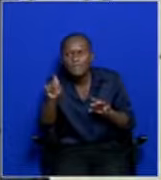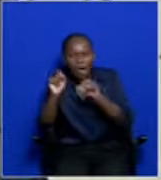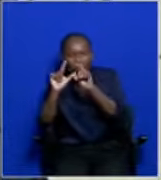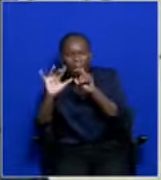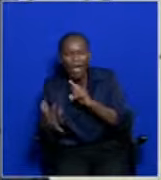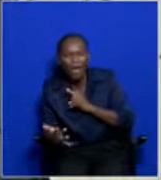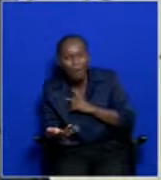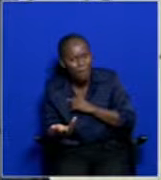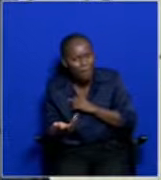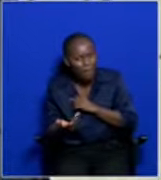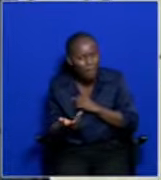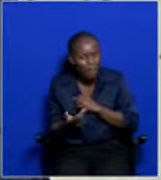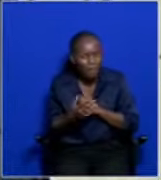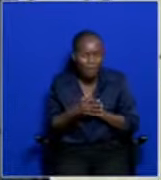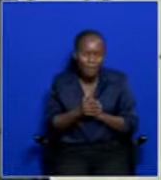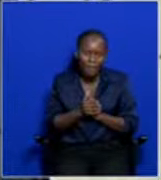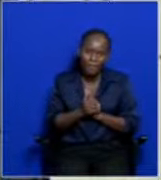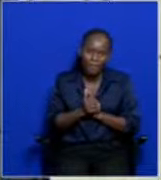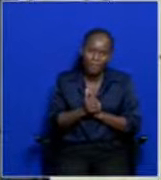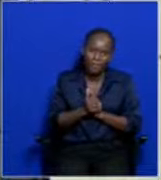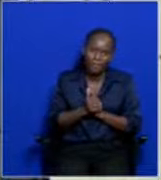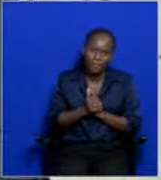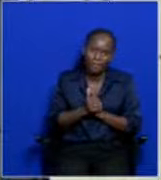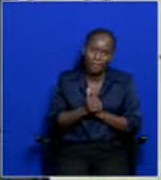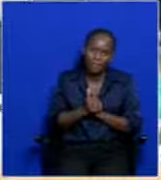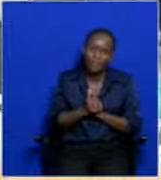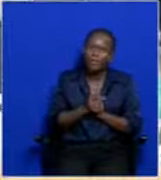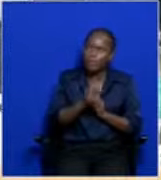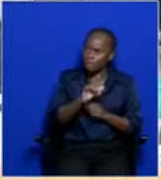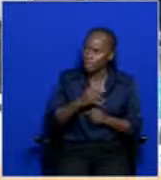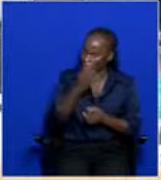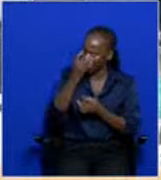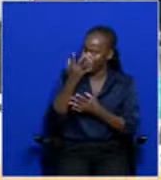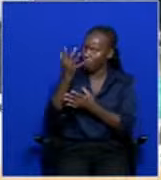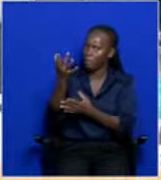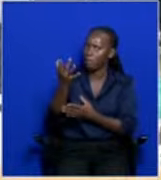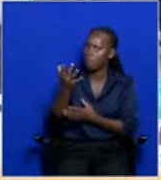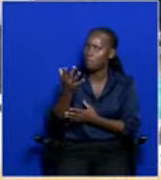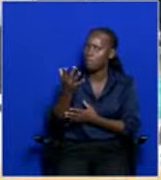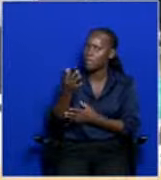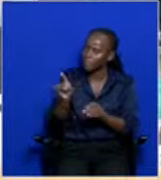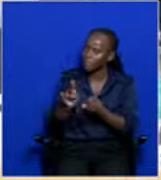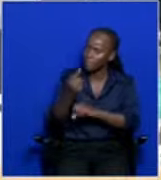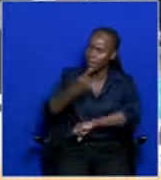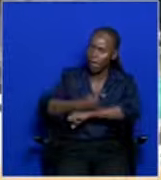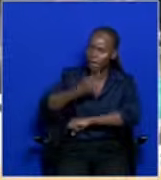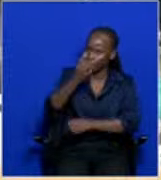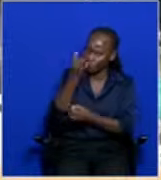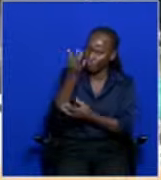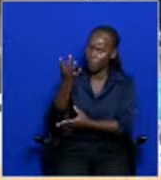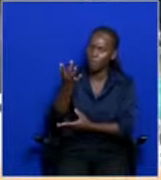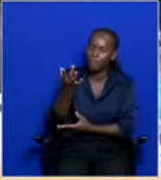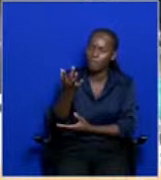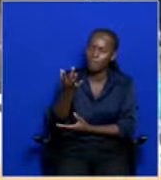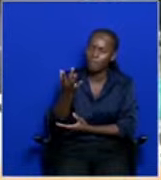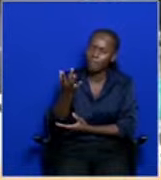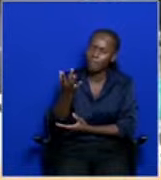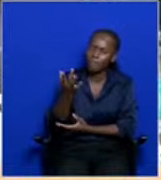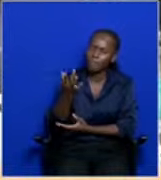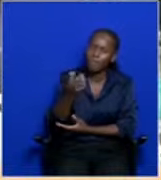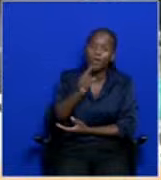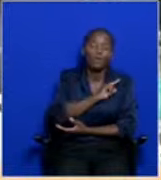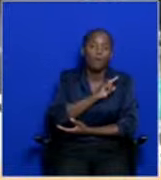I made them aware on the same day because the vehicle belongs